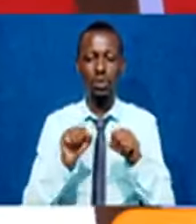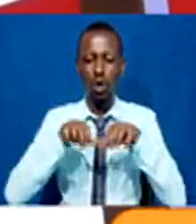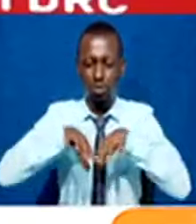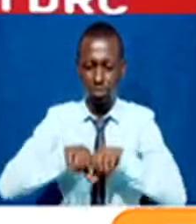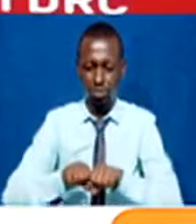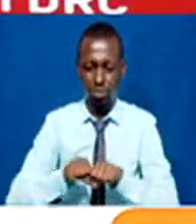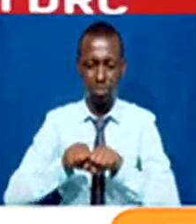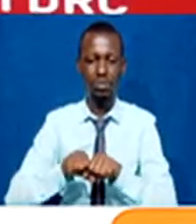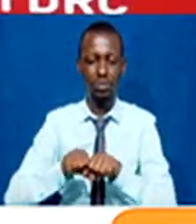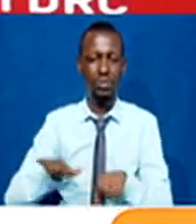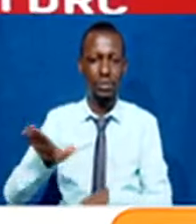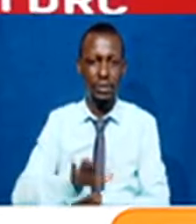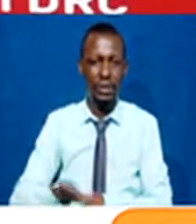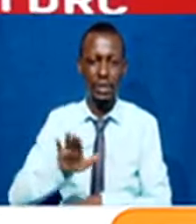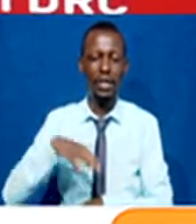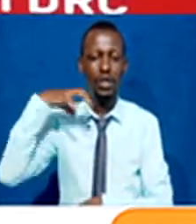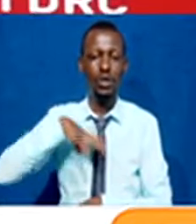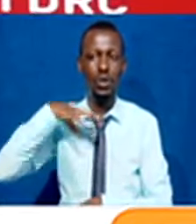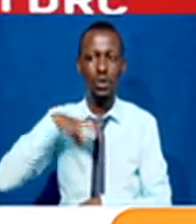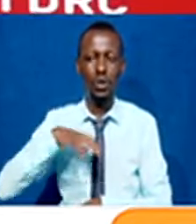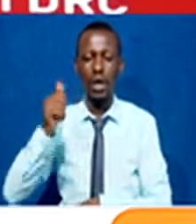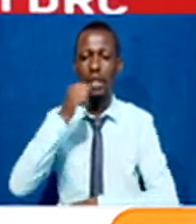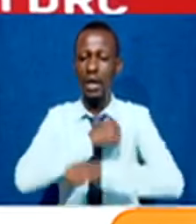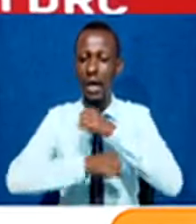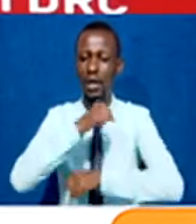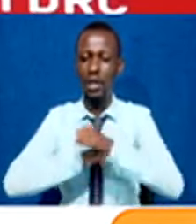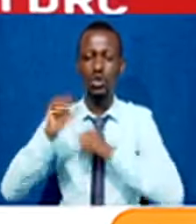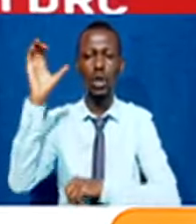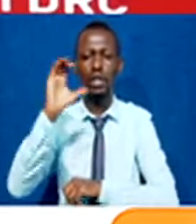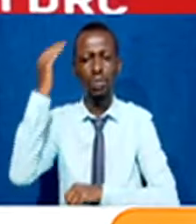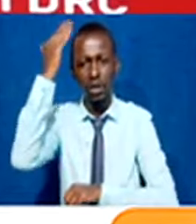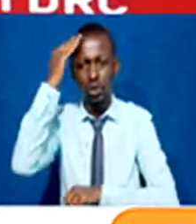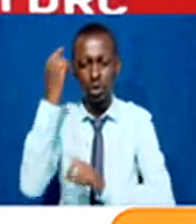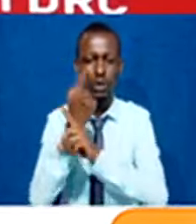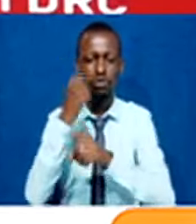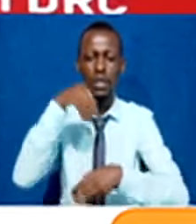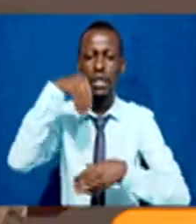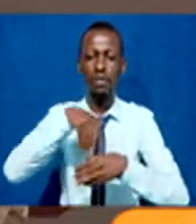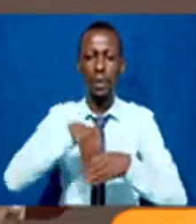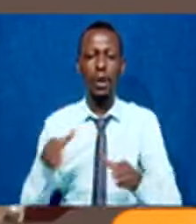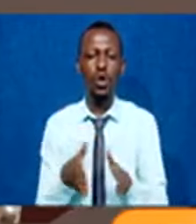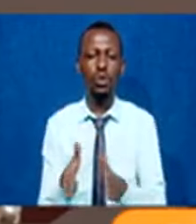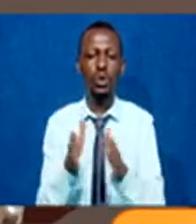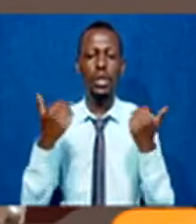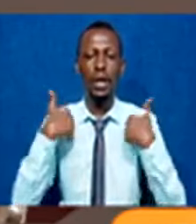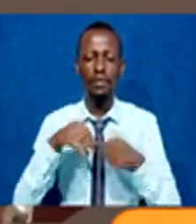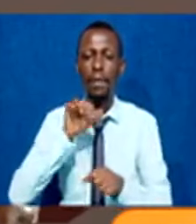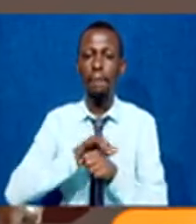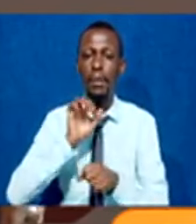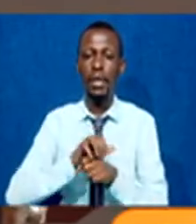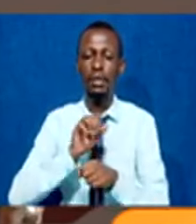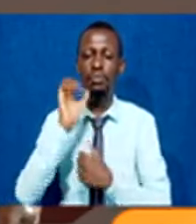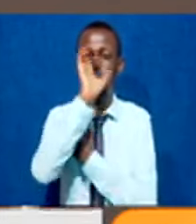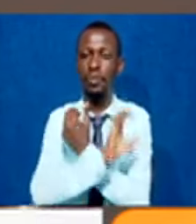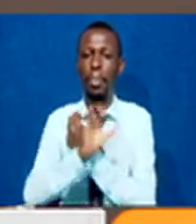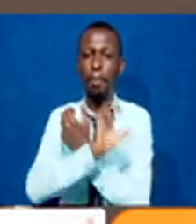pie, with some going the extra mile to expose their customers to potential investment opportunities. Most countries in Africa suffer